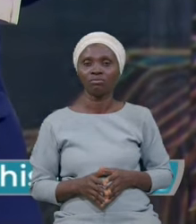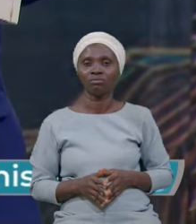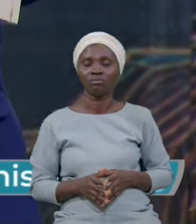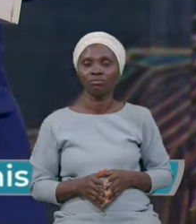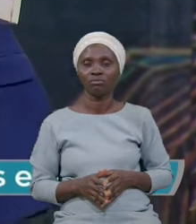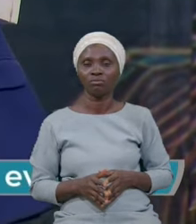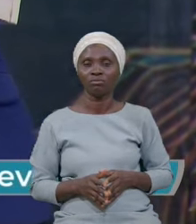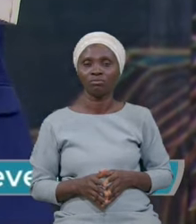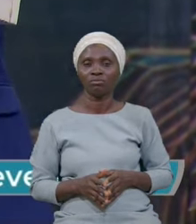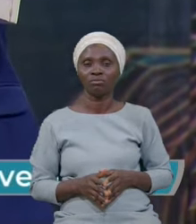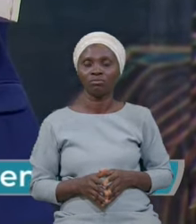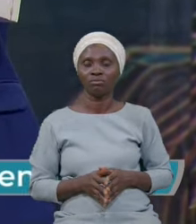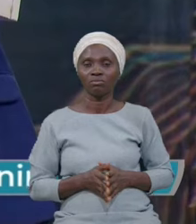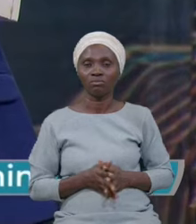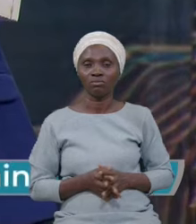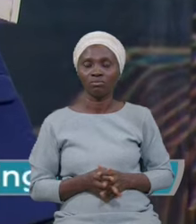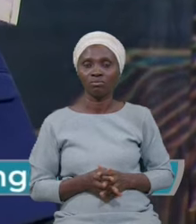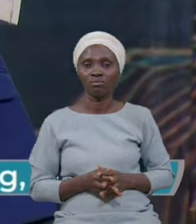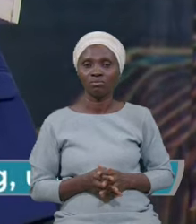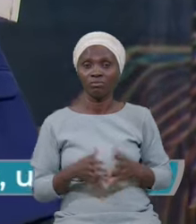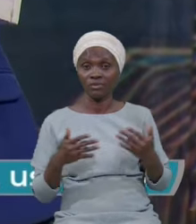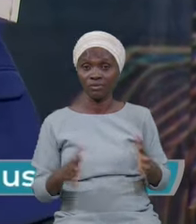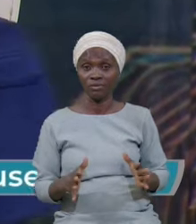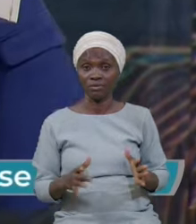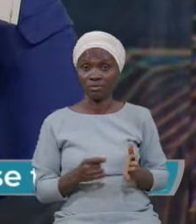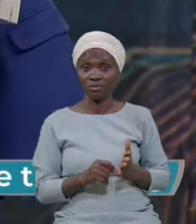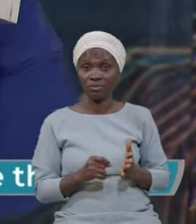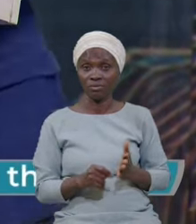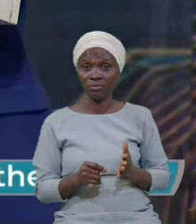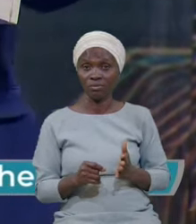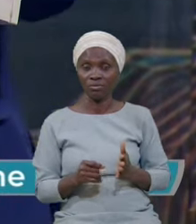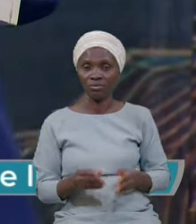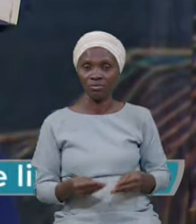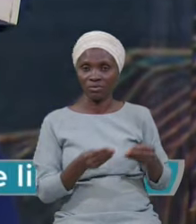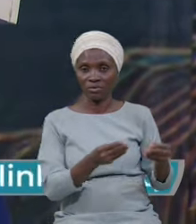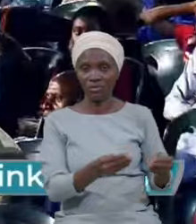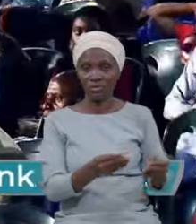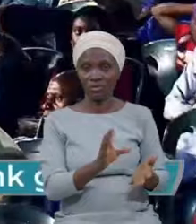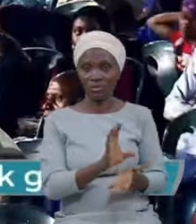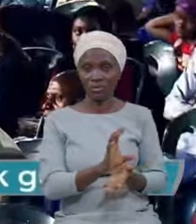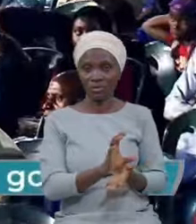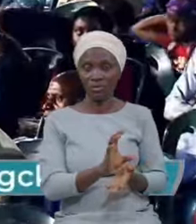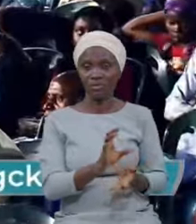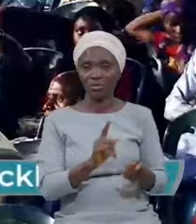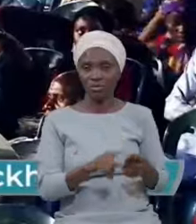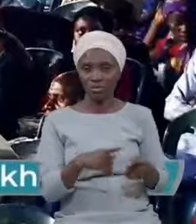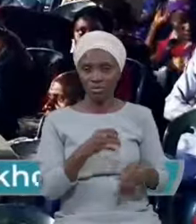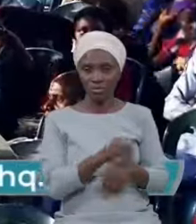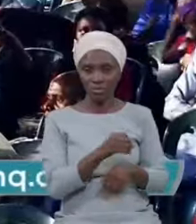to the supervisors. And supervisors, make sure you take the card to where it's going to be sorted